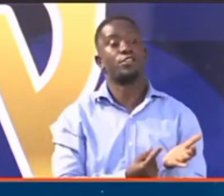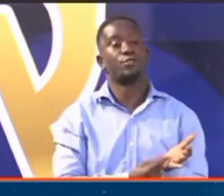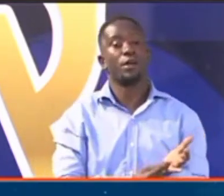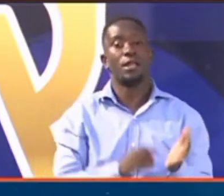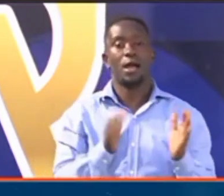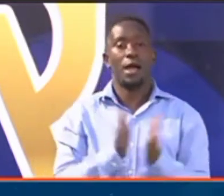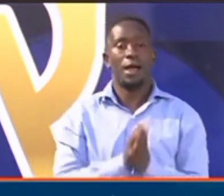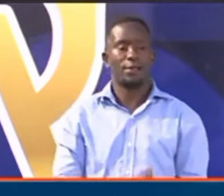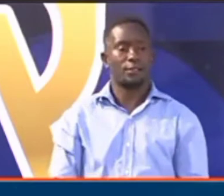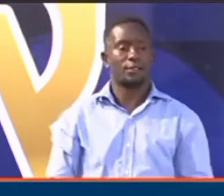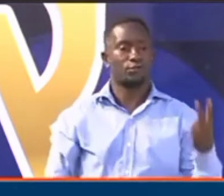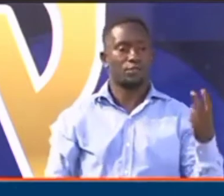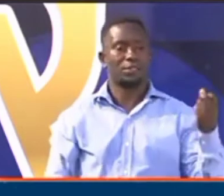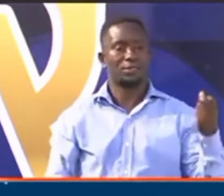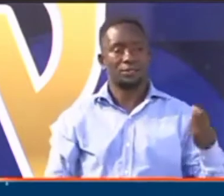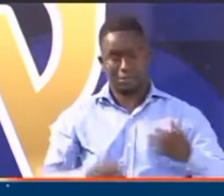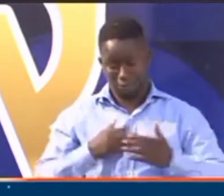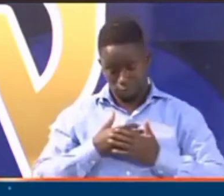26 of us.